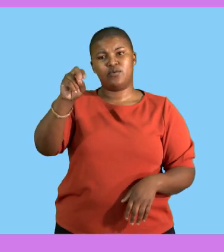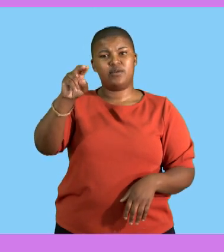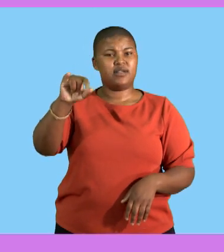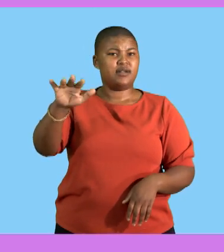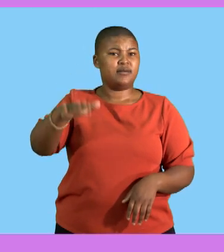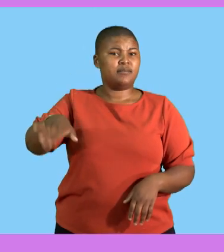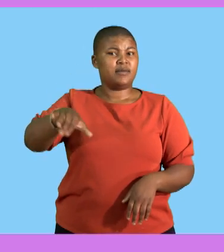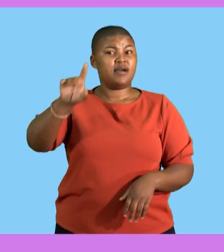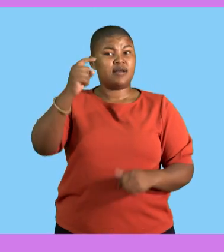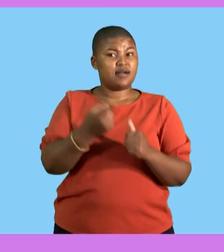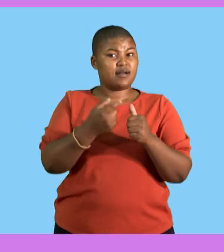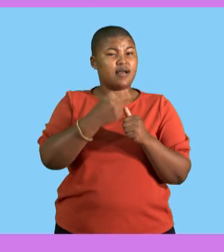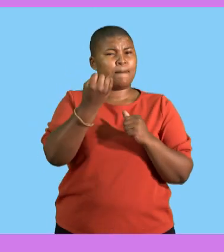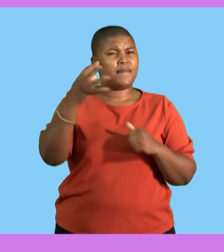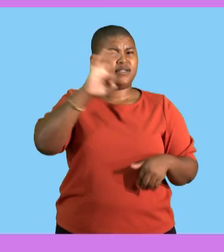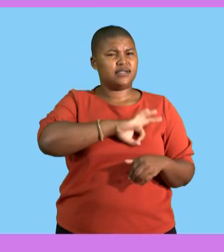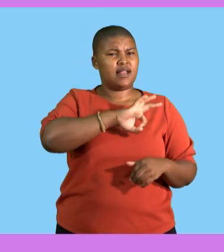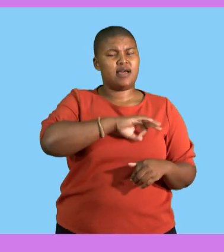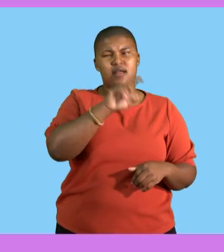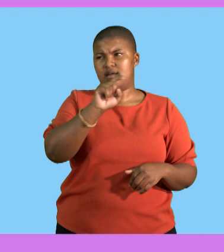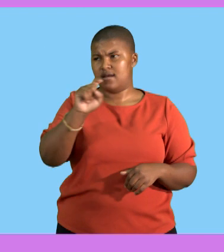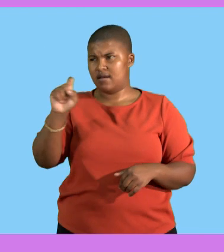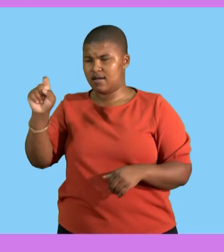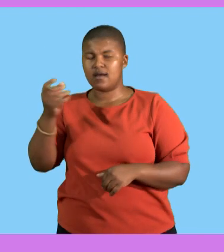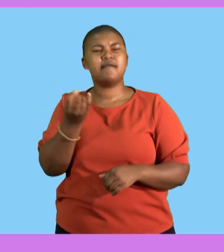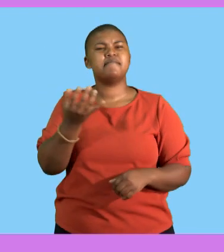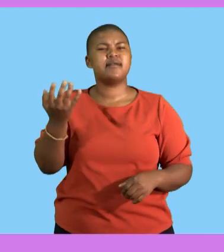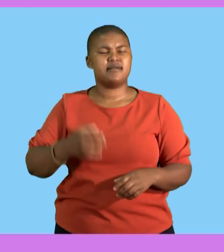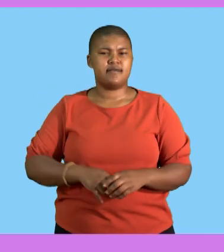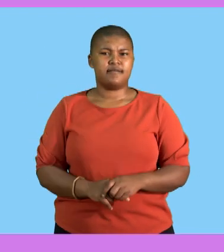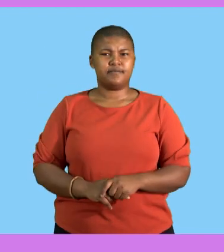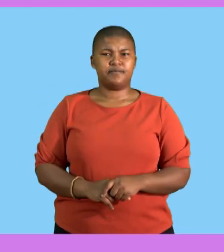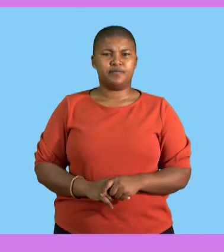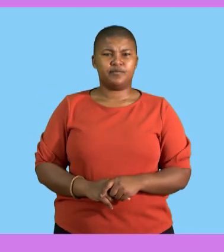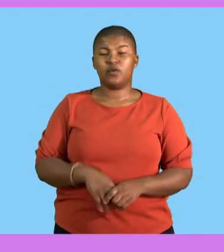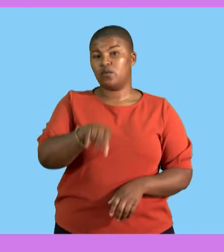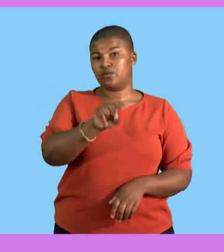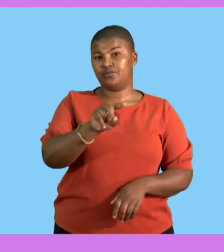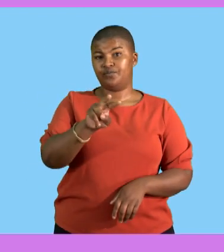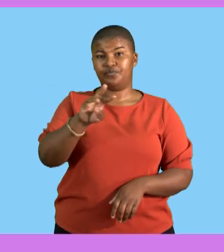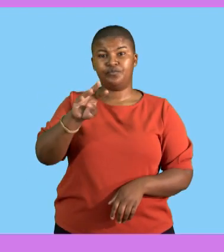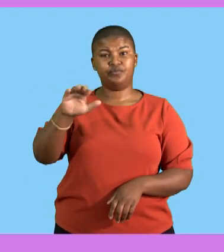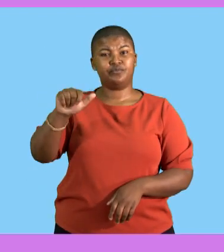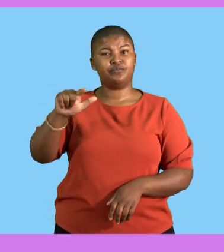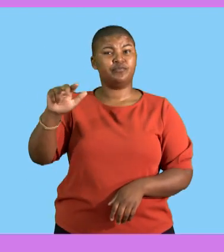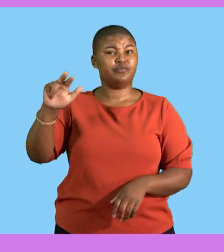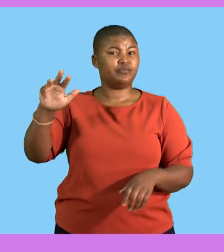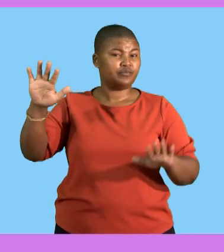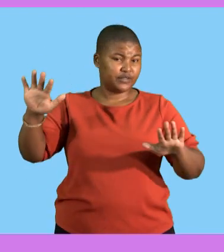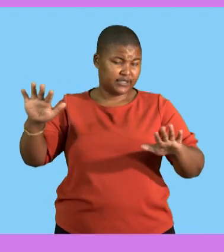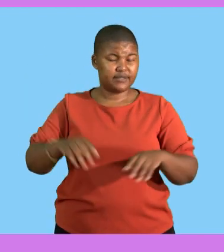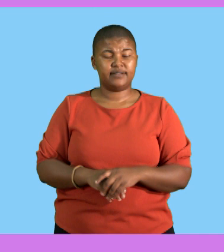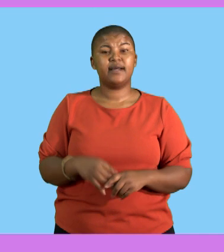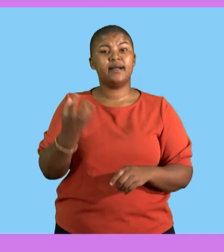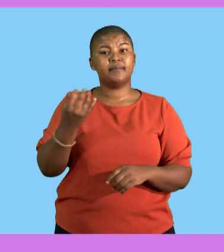count the number of salaries given to you. So we have 1, 2, 3, 4, 5, 6, 7, 8, 9,